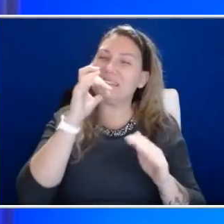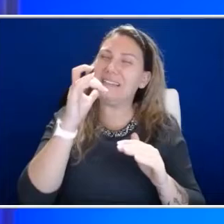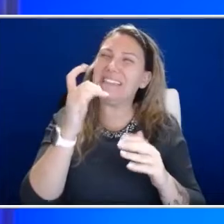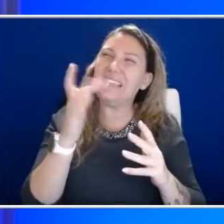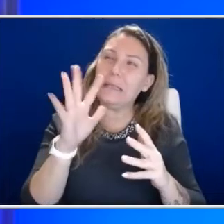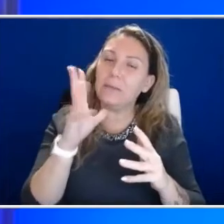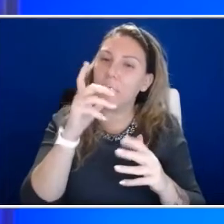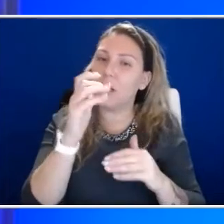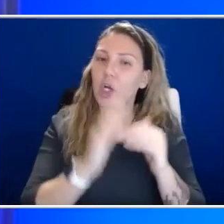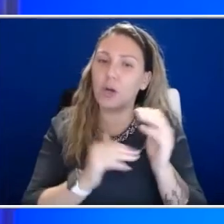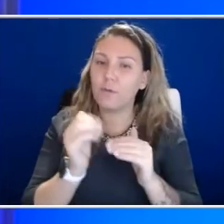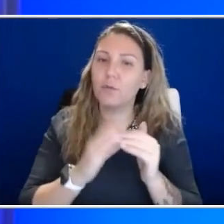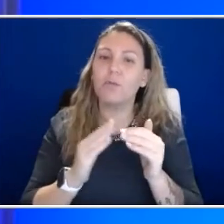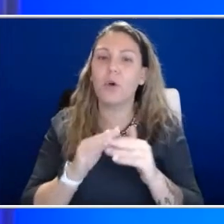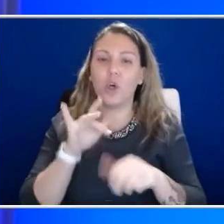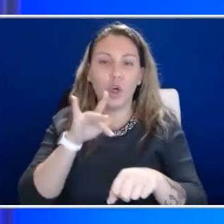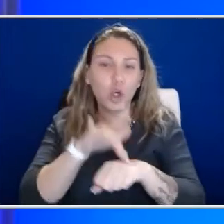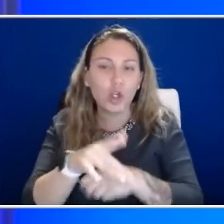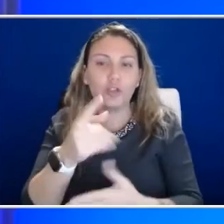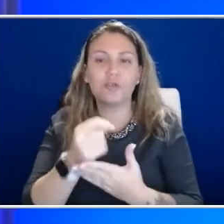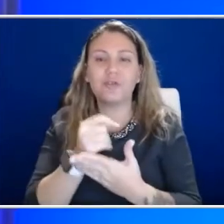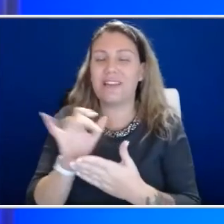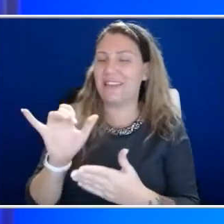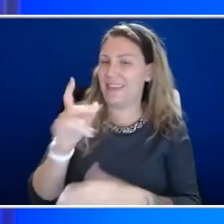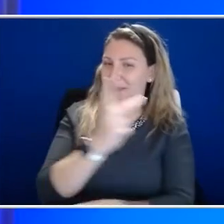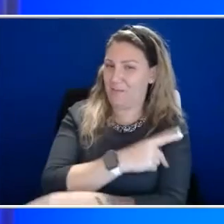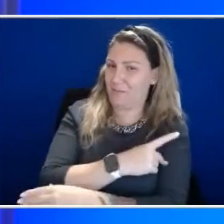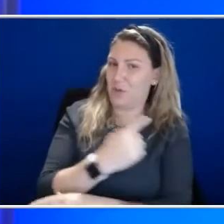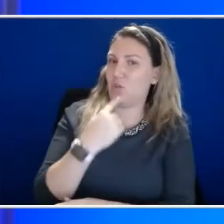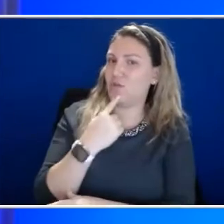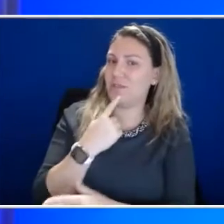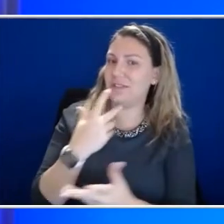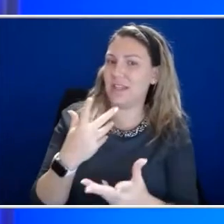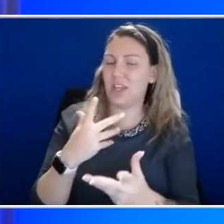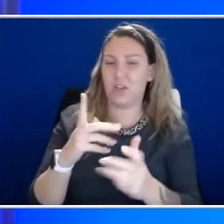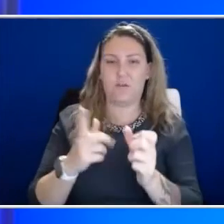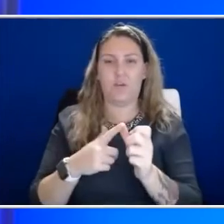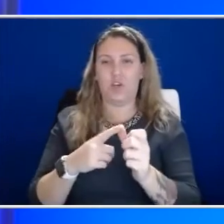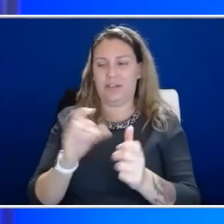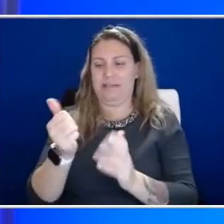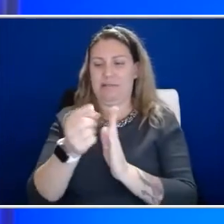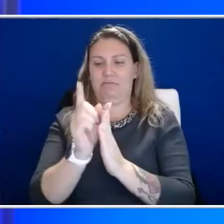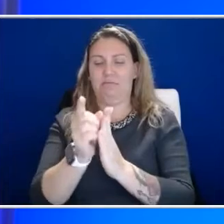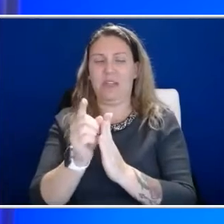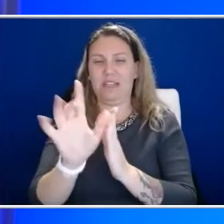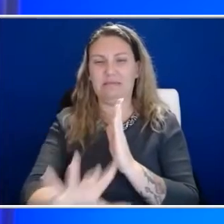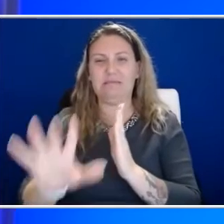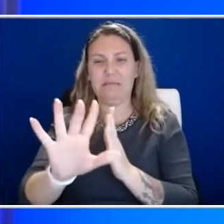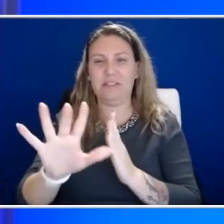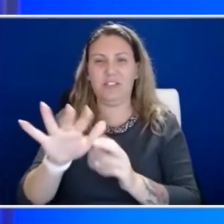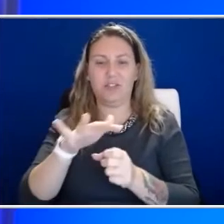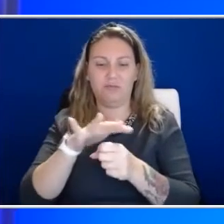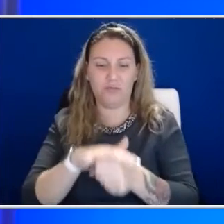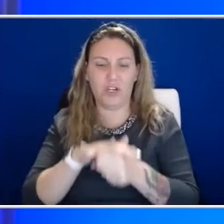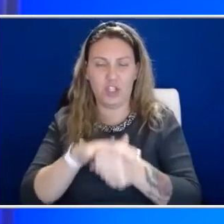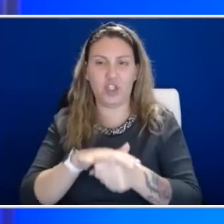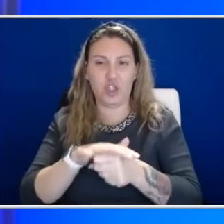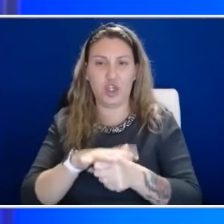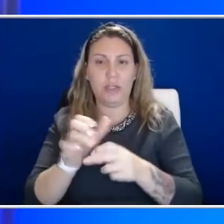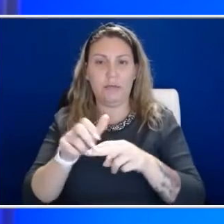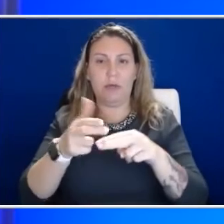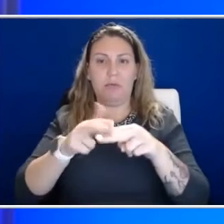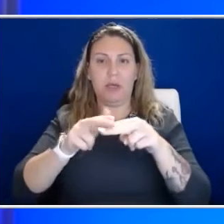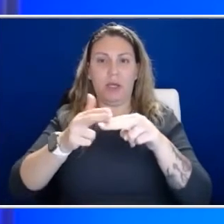in the treatment, as our patients today say that first those 10 minutes or so when the pressure is increasing, it feels